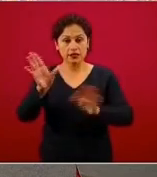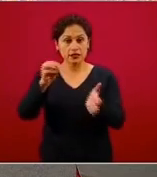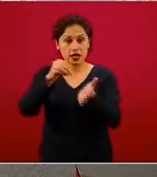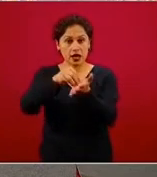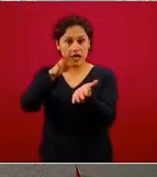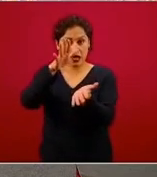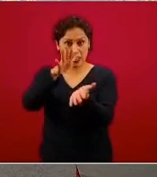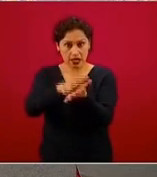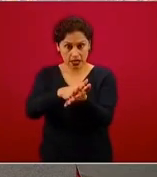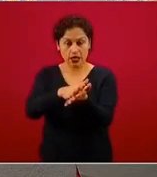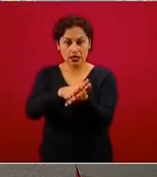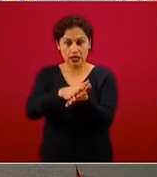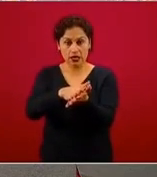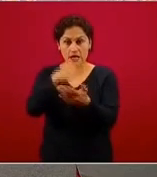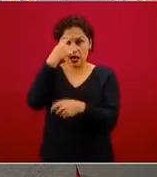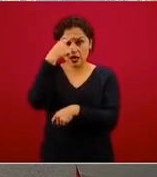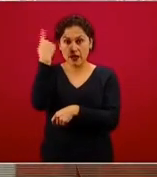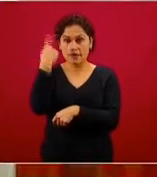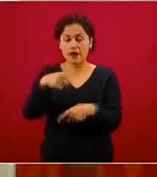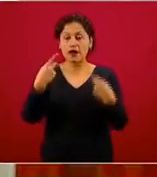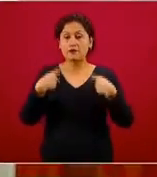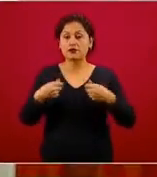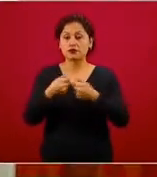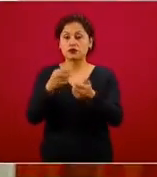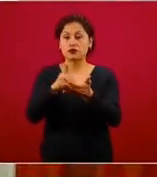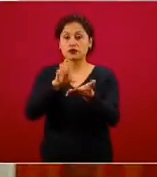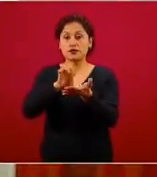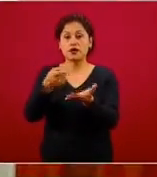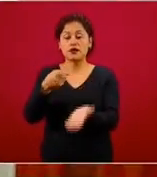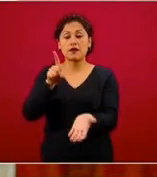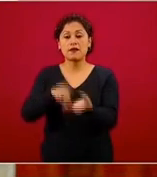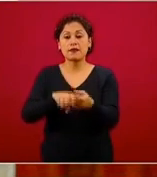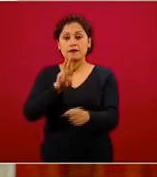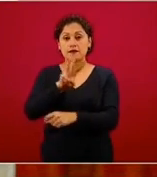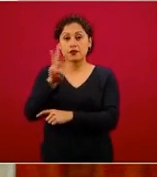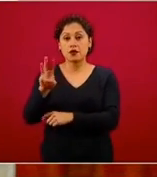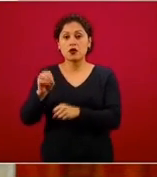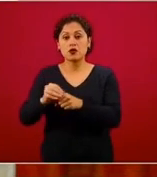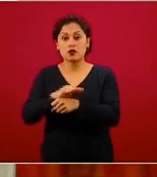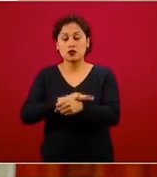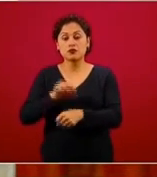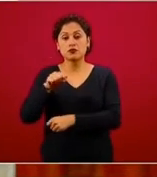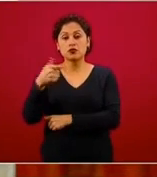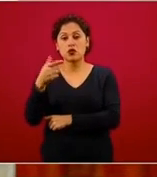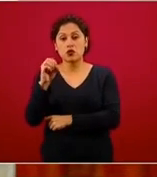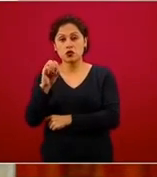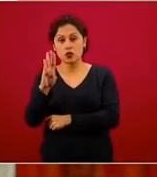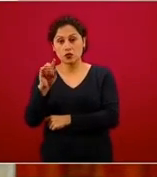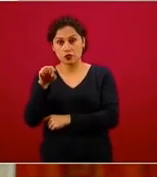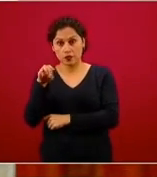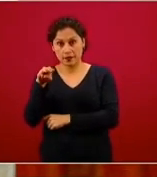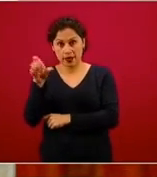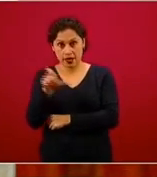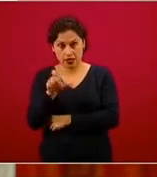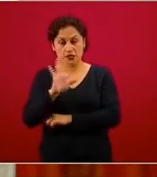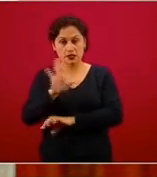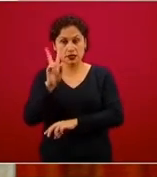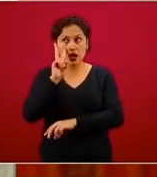Yes, the guide is published. It's in the disability section on the